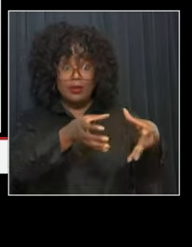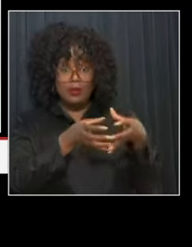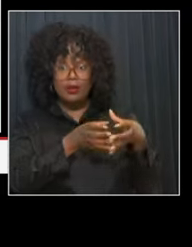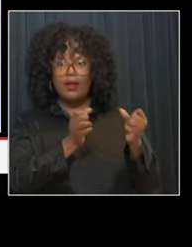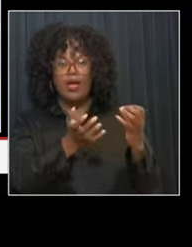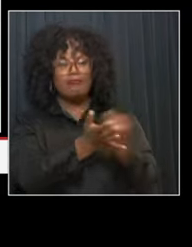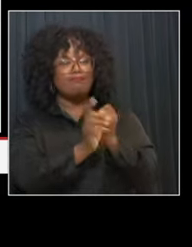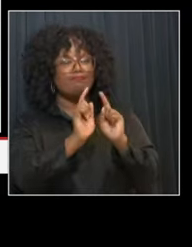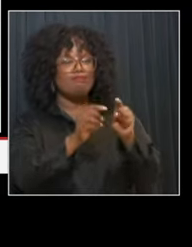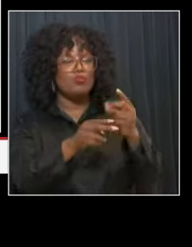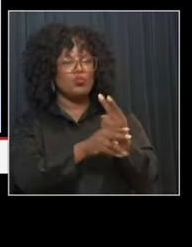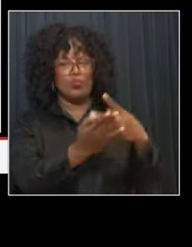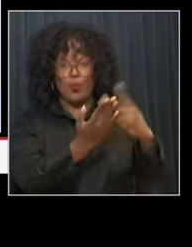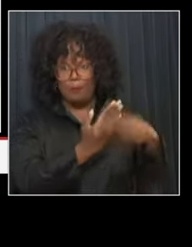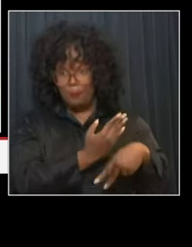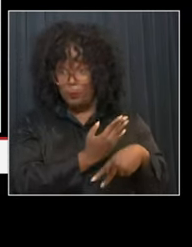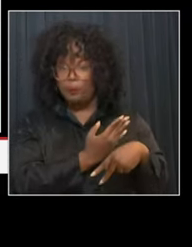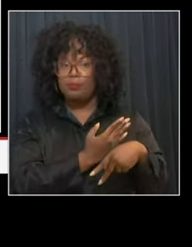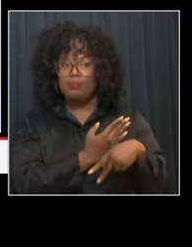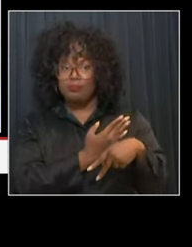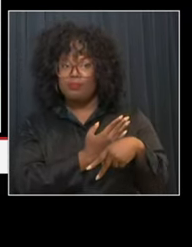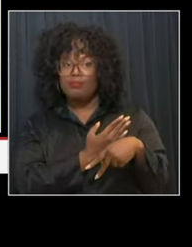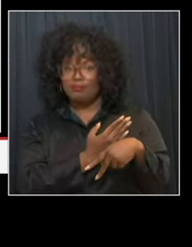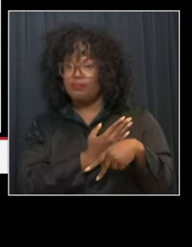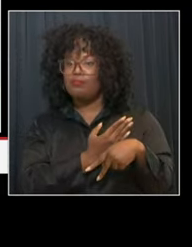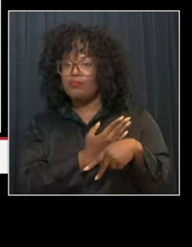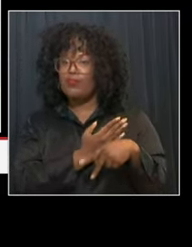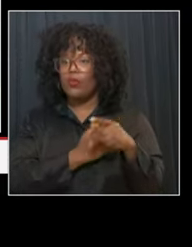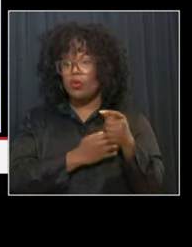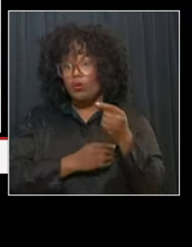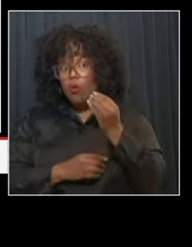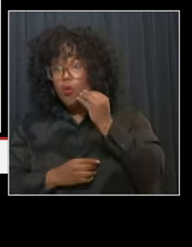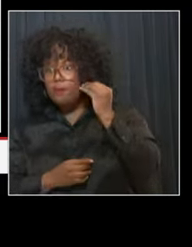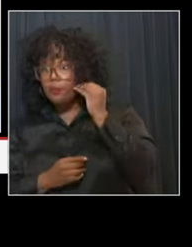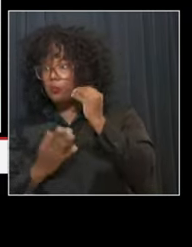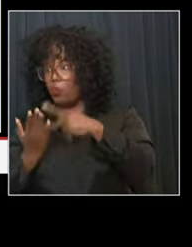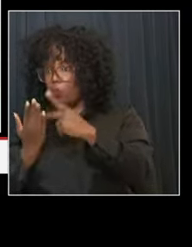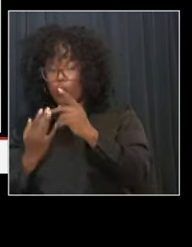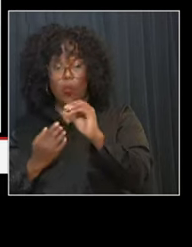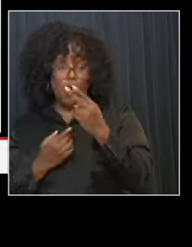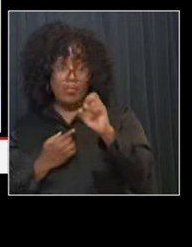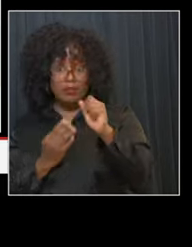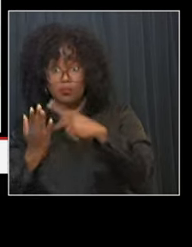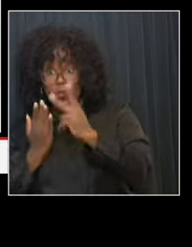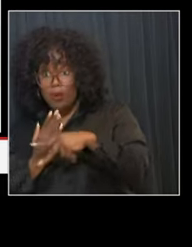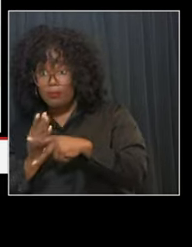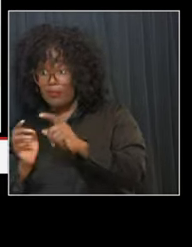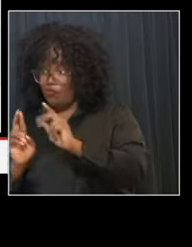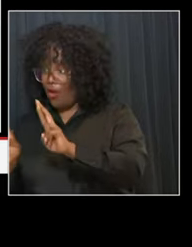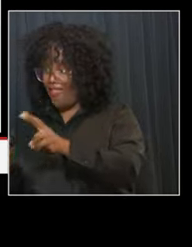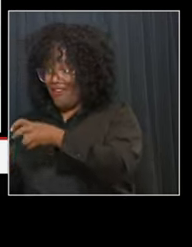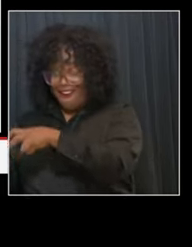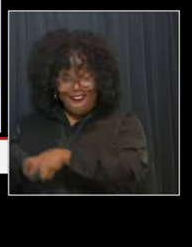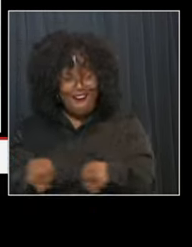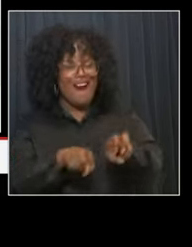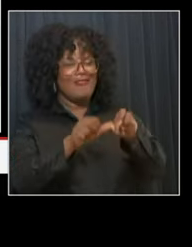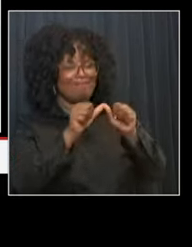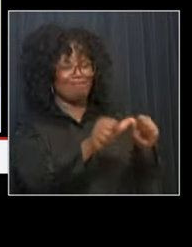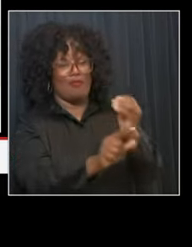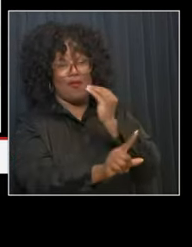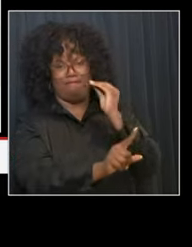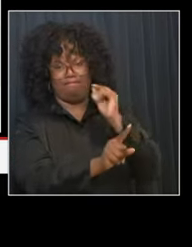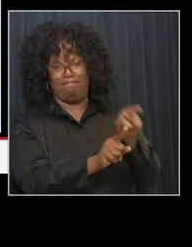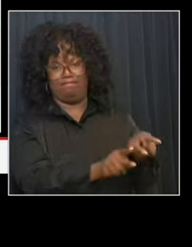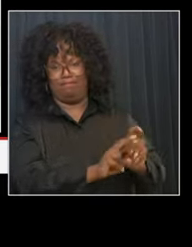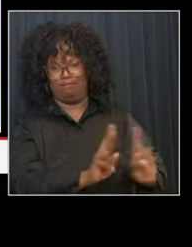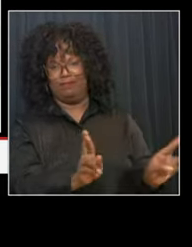either short-term family housing and FRSP. So this budget, the Mayor's budget, reflects more opportunities for families and